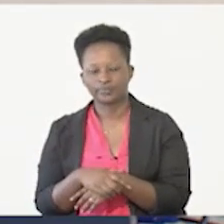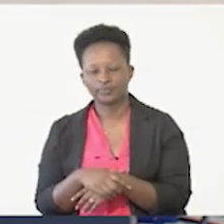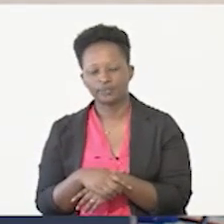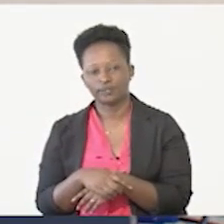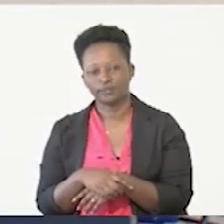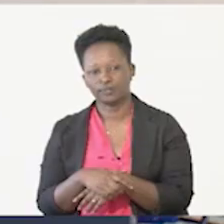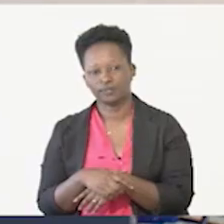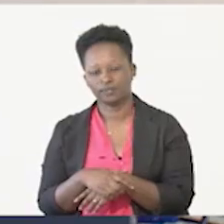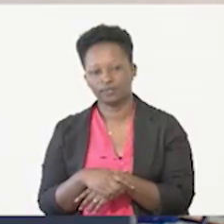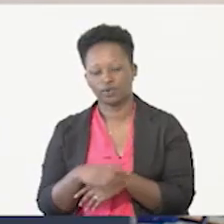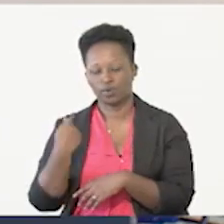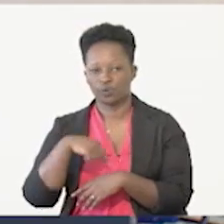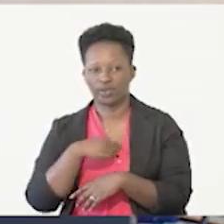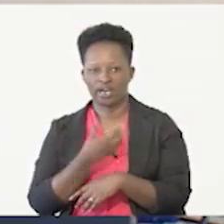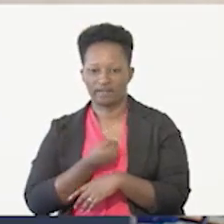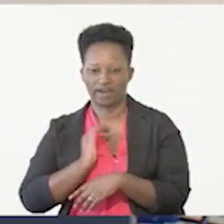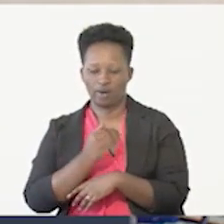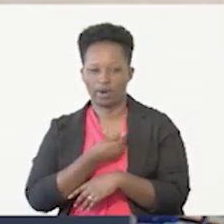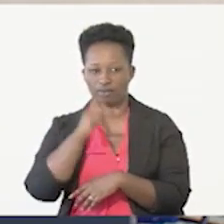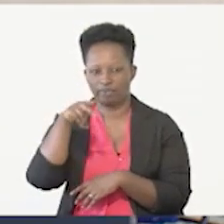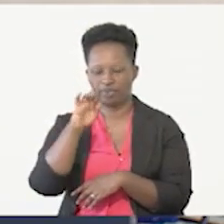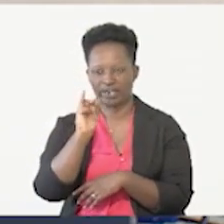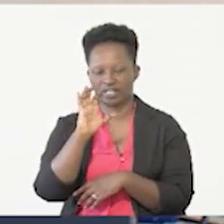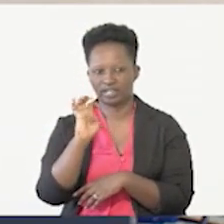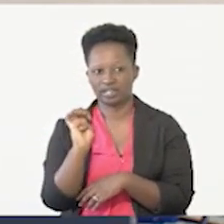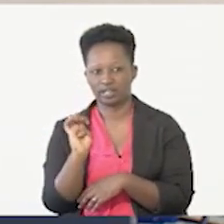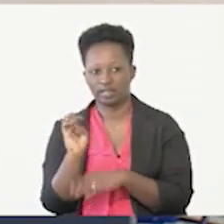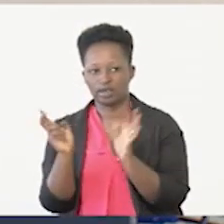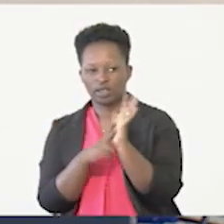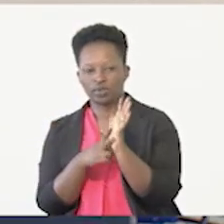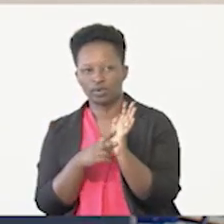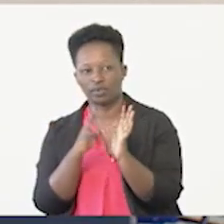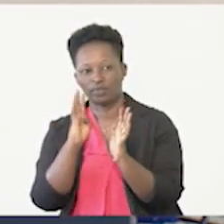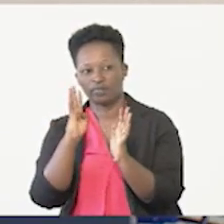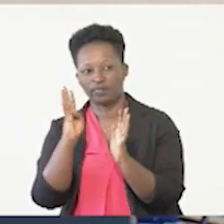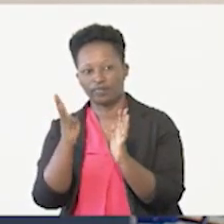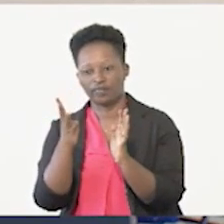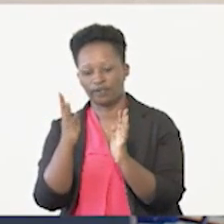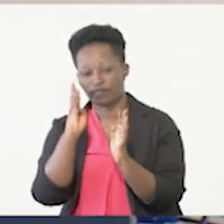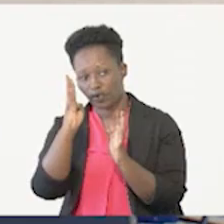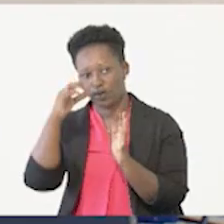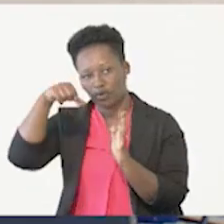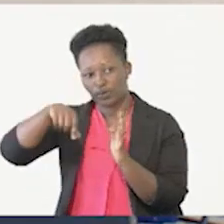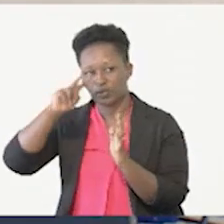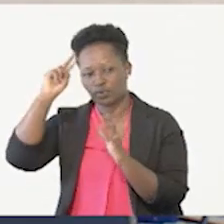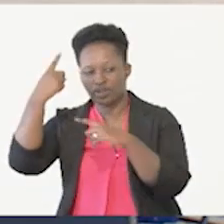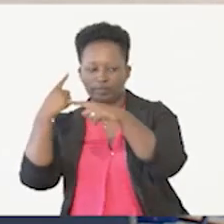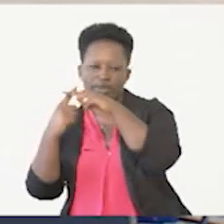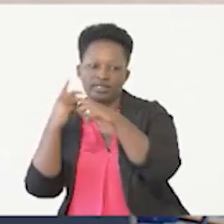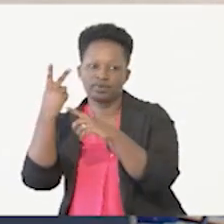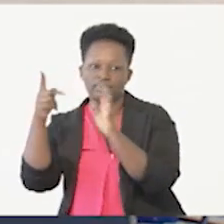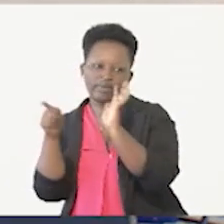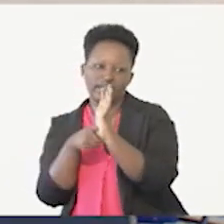So in this case, we have our price here, so where it is 4 q squared plus q